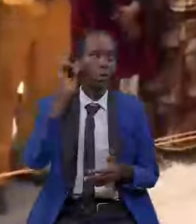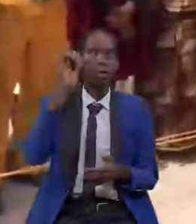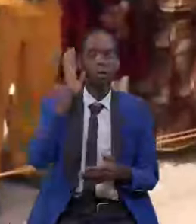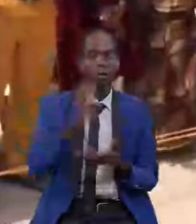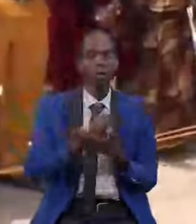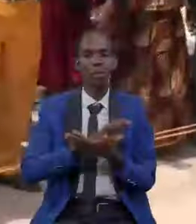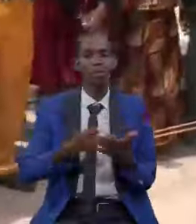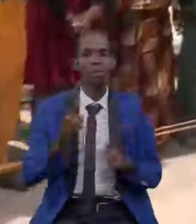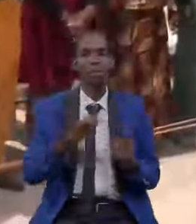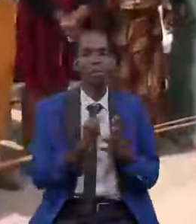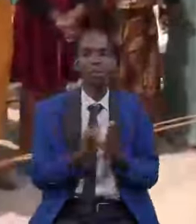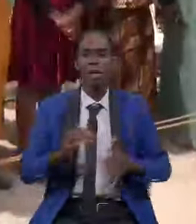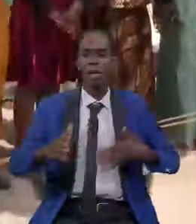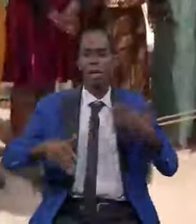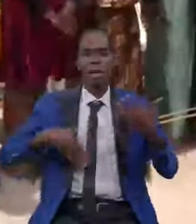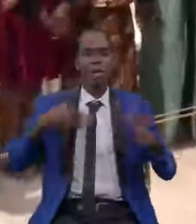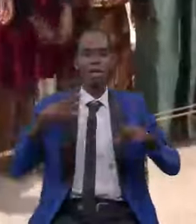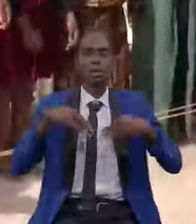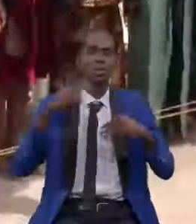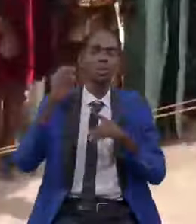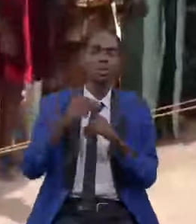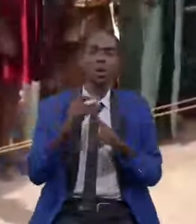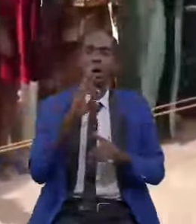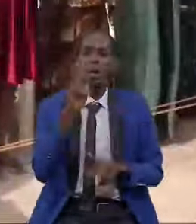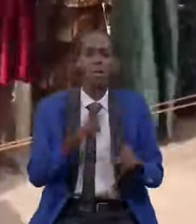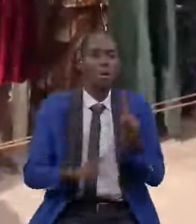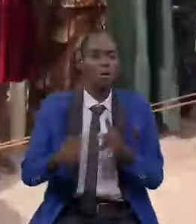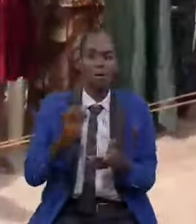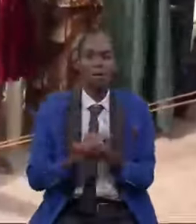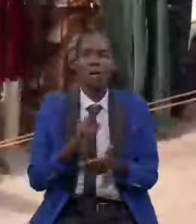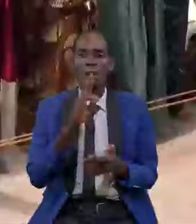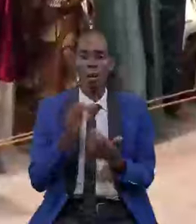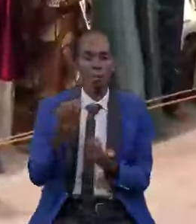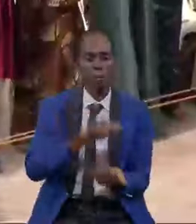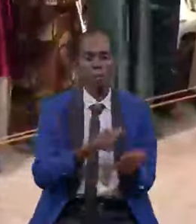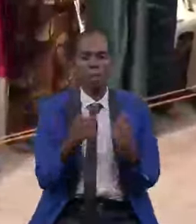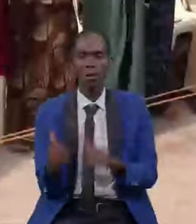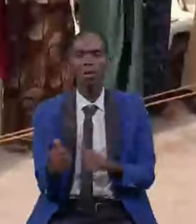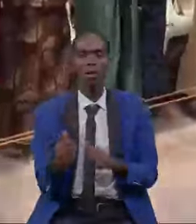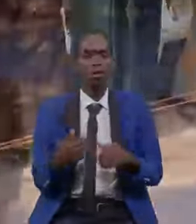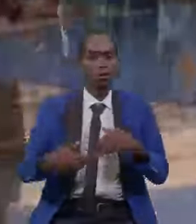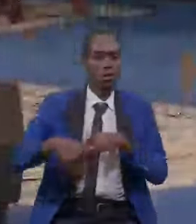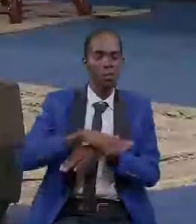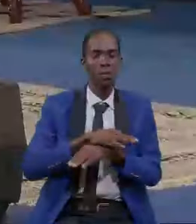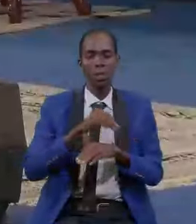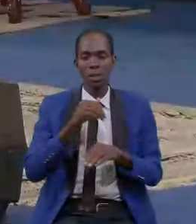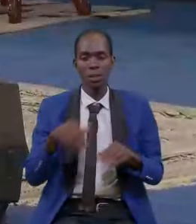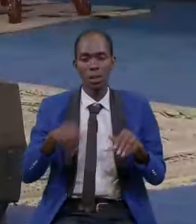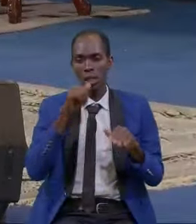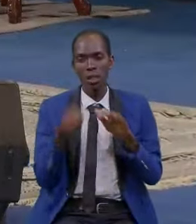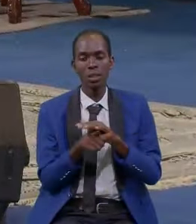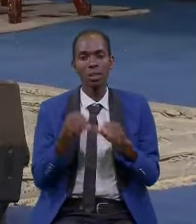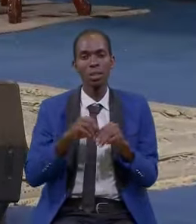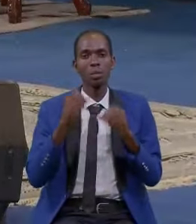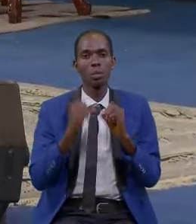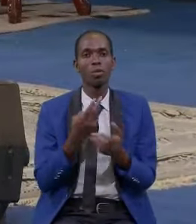received this word, they were the people that are baptized, immersed, enveloped in the Holy Ghost and his power.